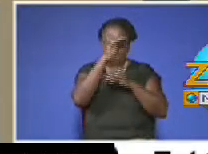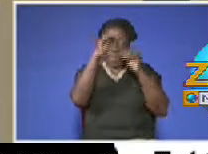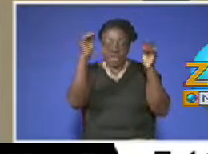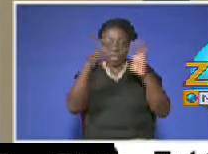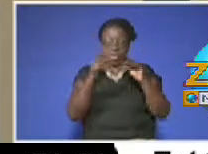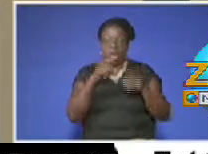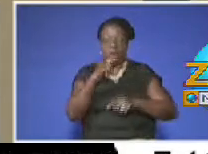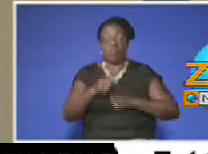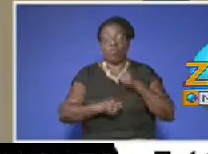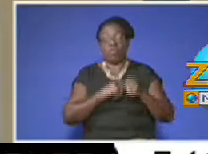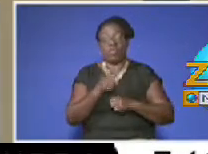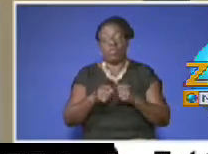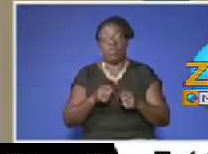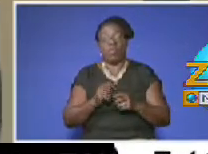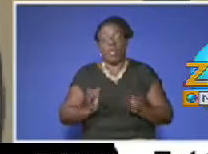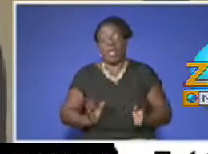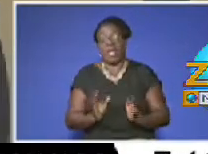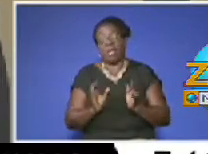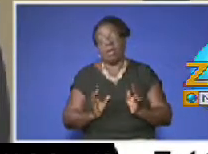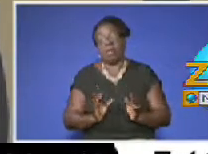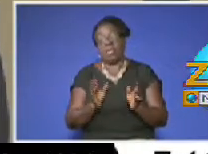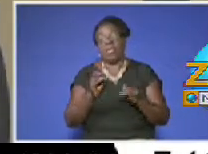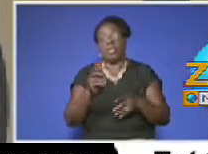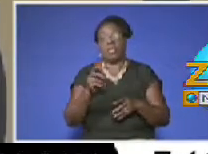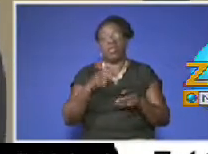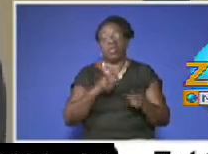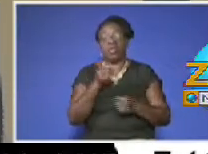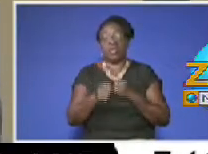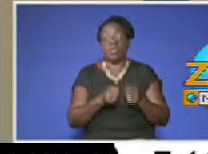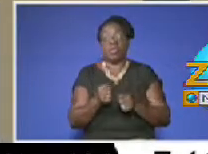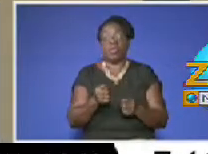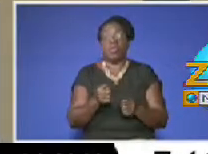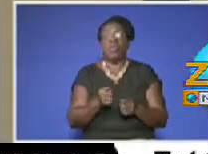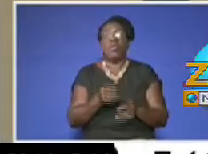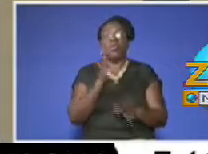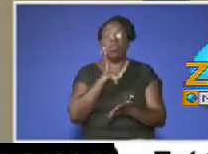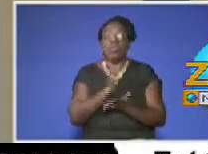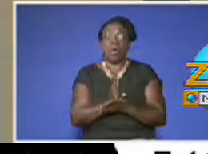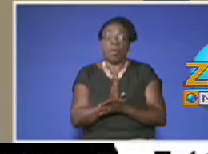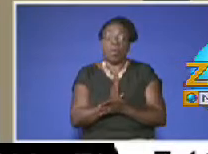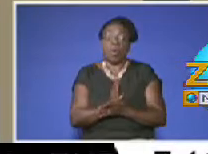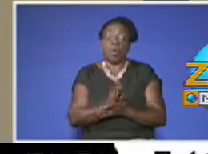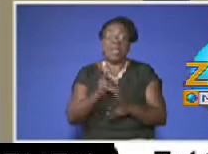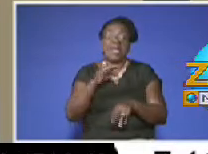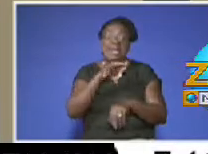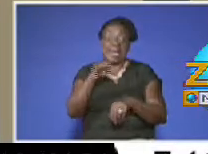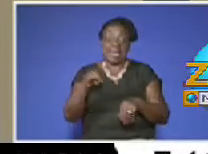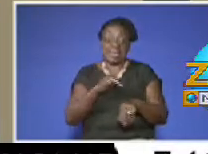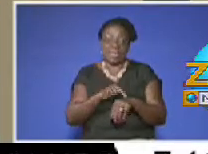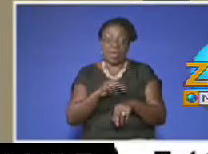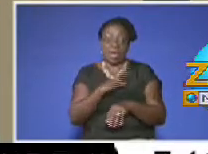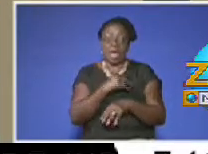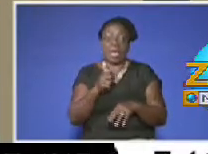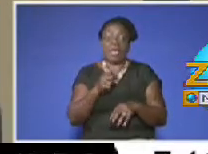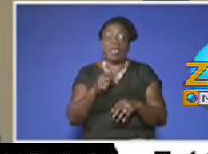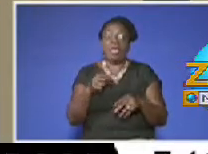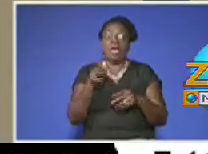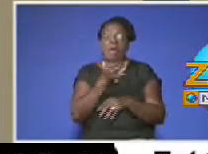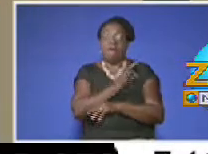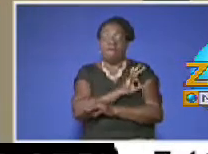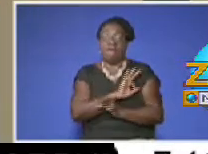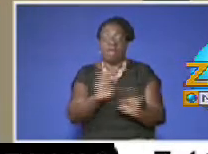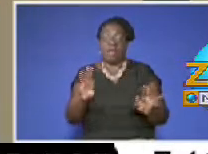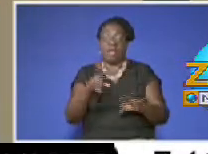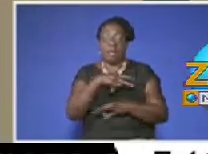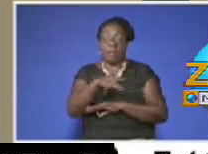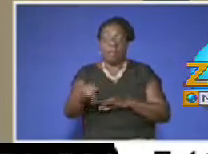cruise companies to make stops in our economic centers like Nassau and Freeport. And upon arrival, the cruise companies will only allow